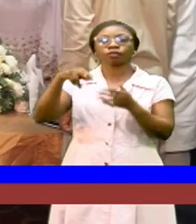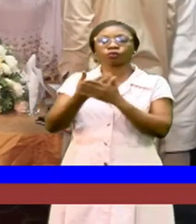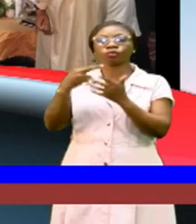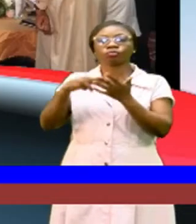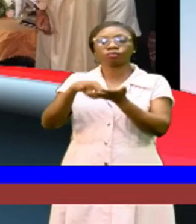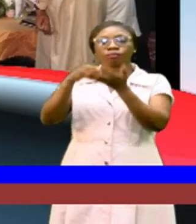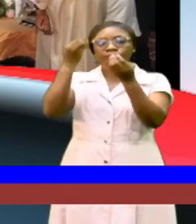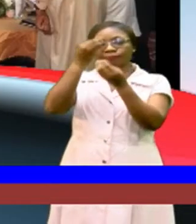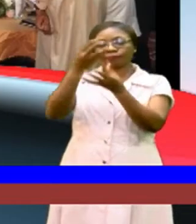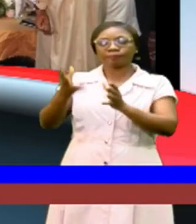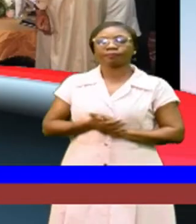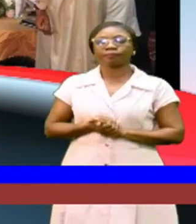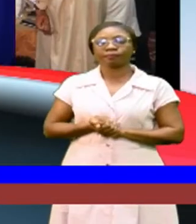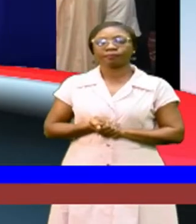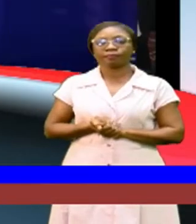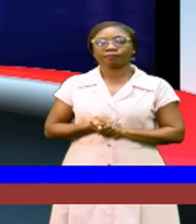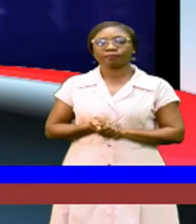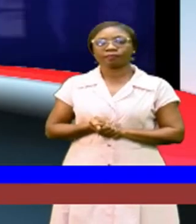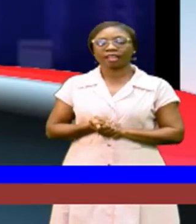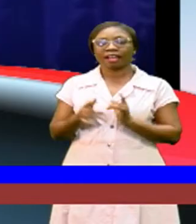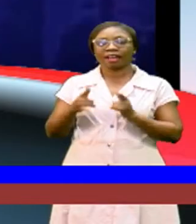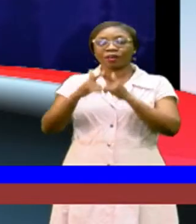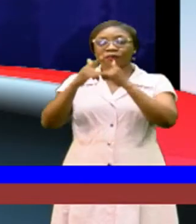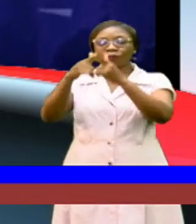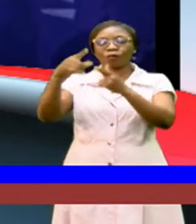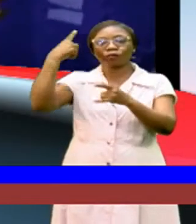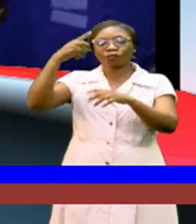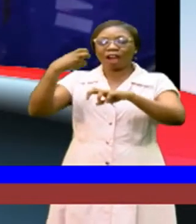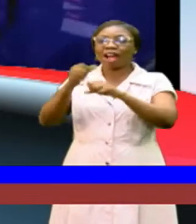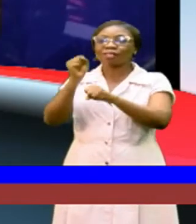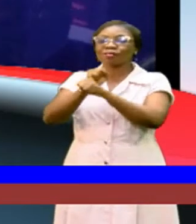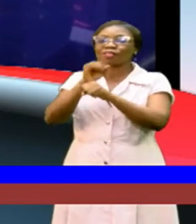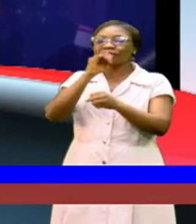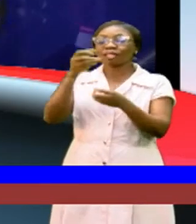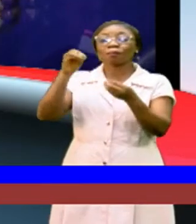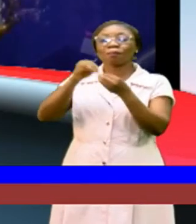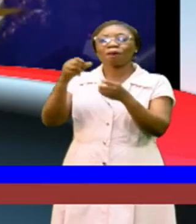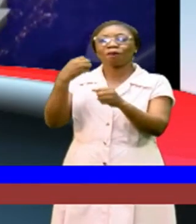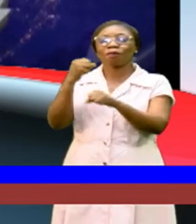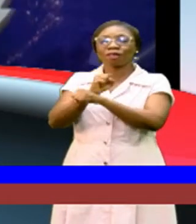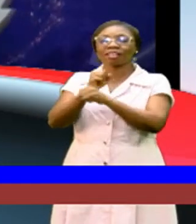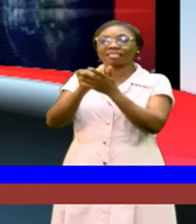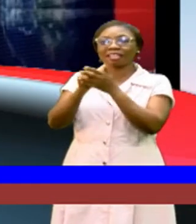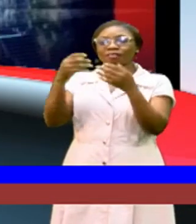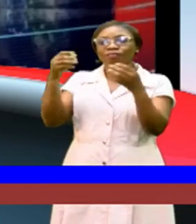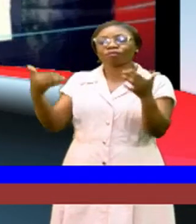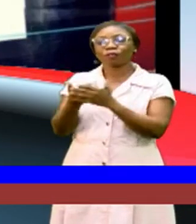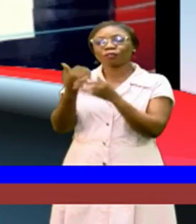News. The reward for hard work is more work. And that's the news. Thanks for